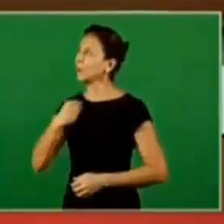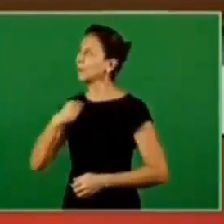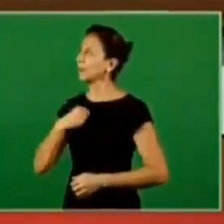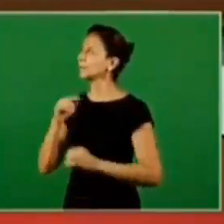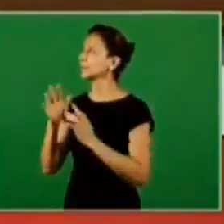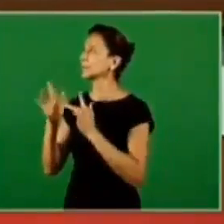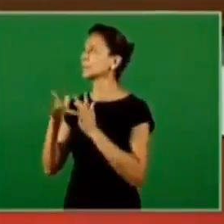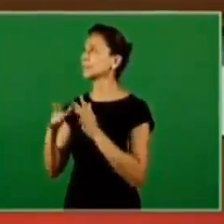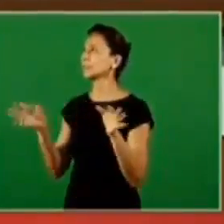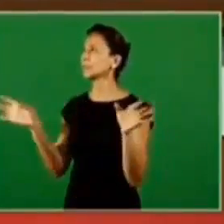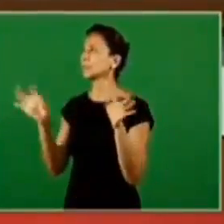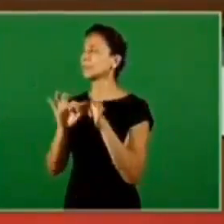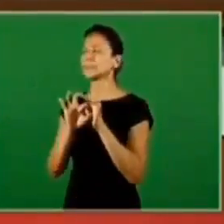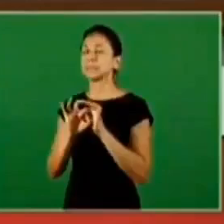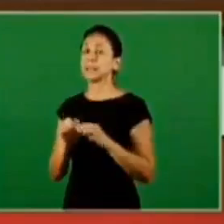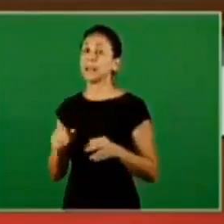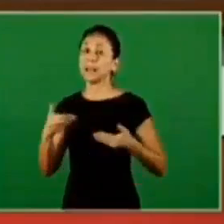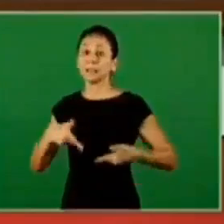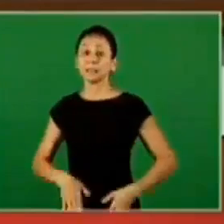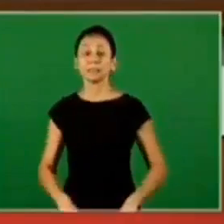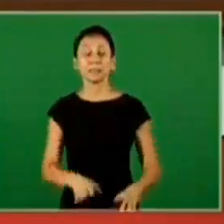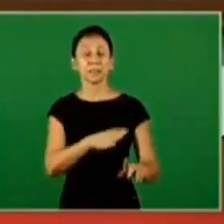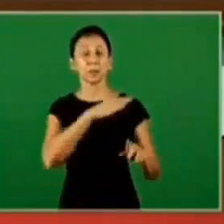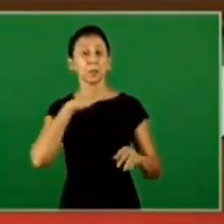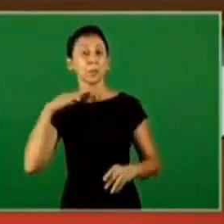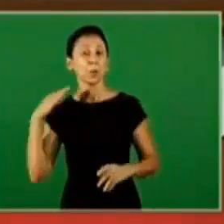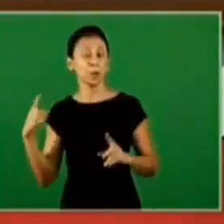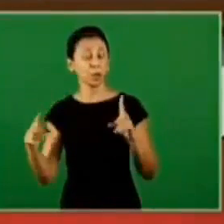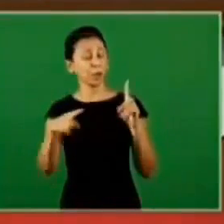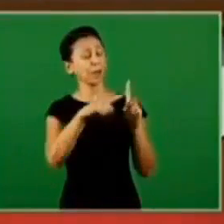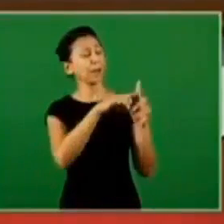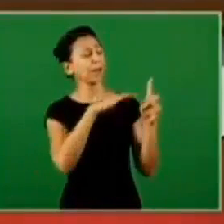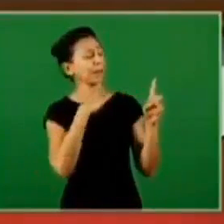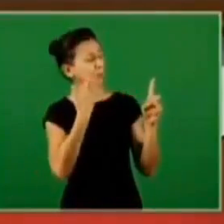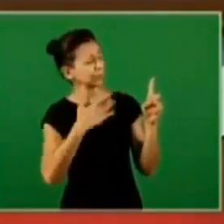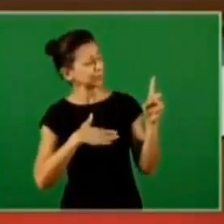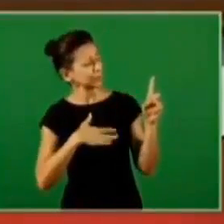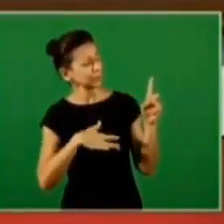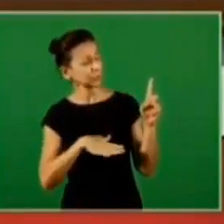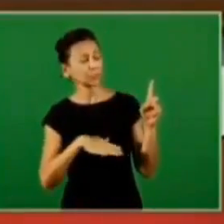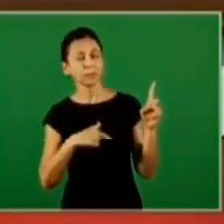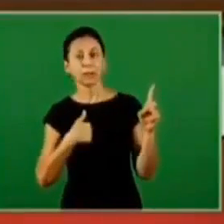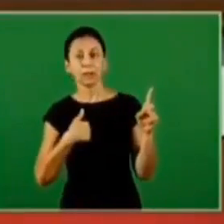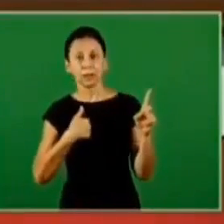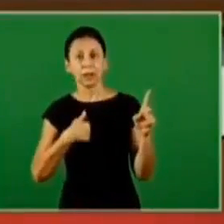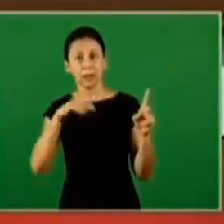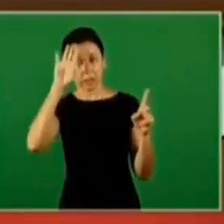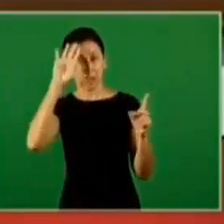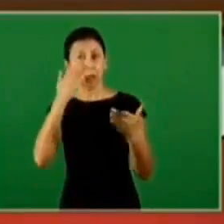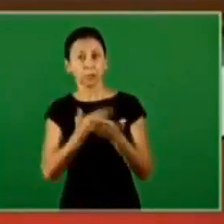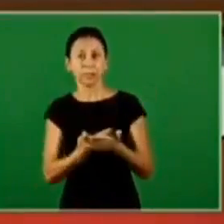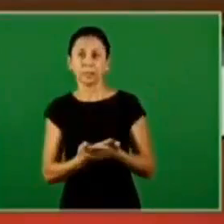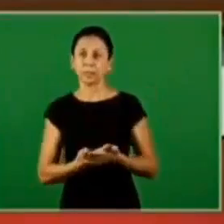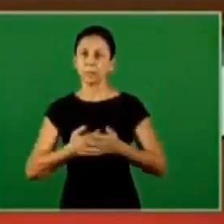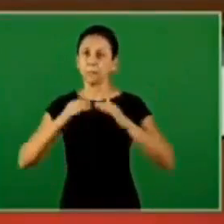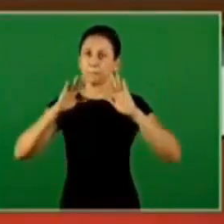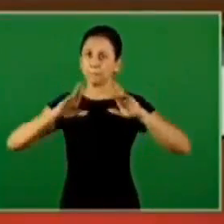good. I love Jesus. He was born and he died. Everything is all right. This is not the faith. The